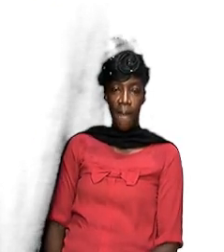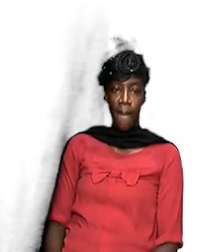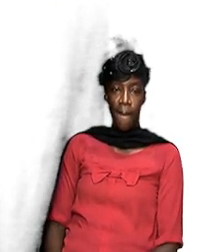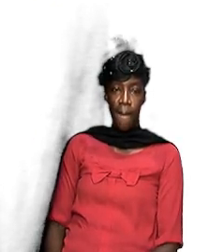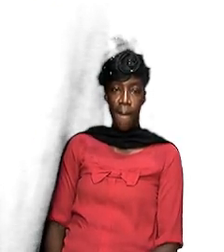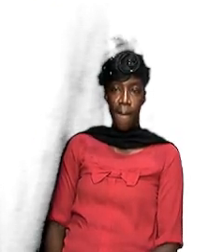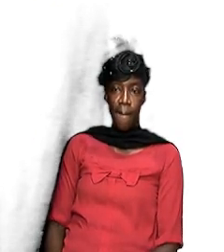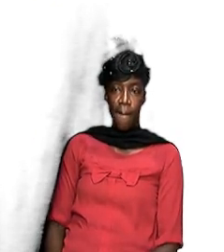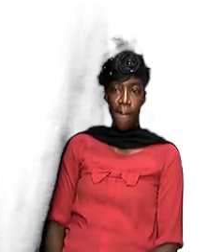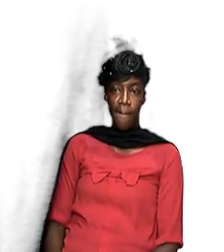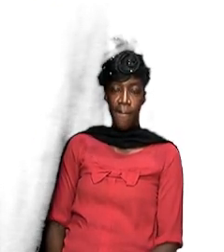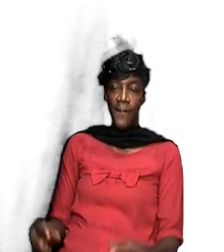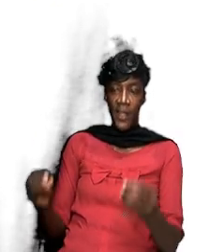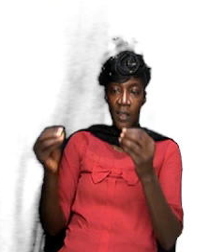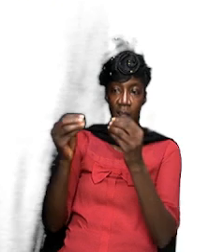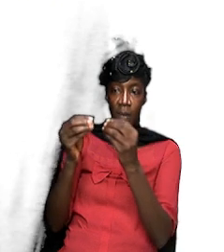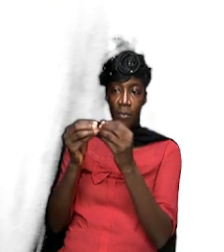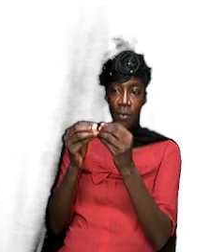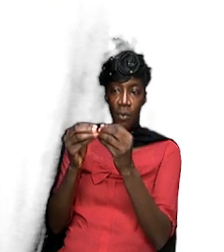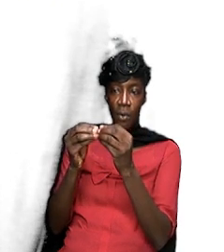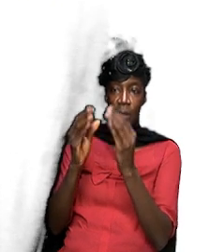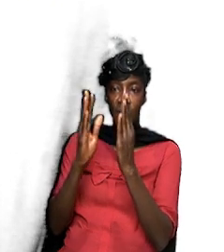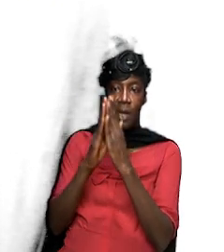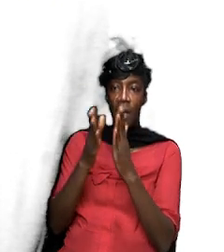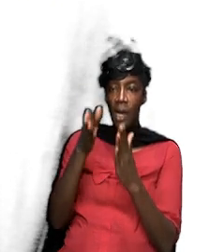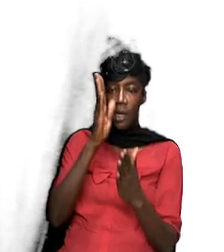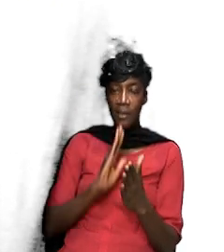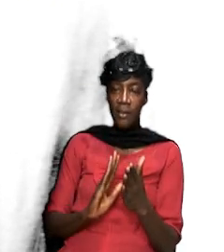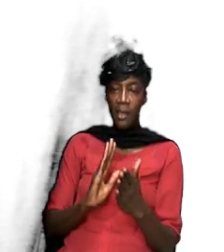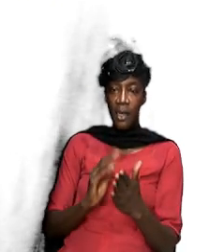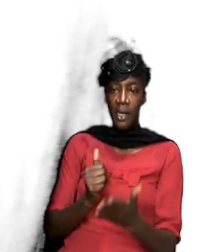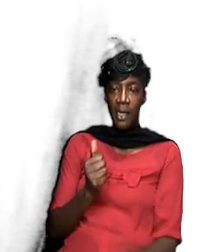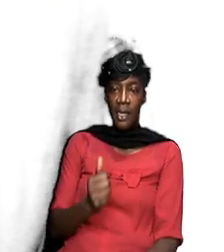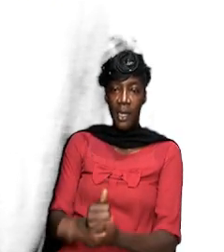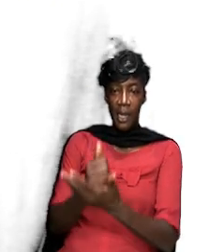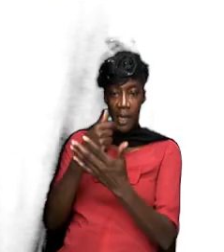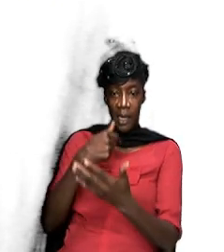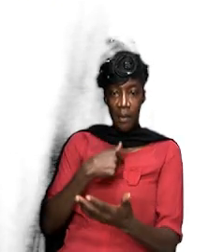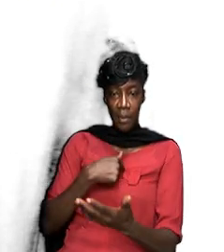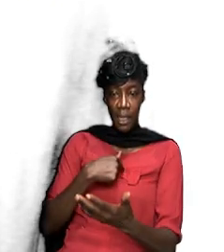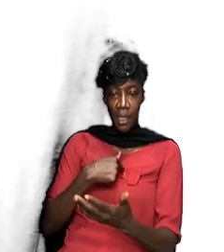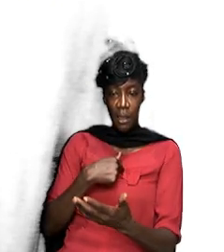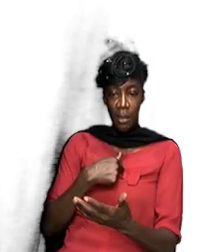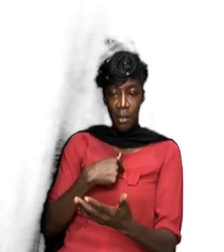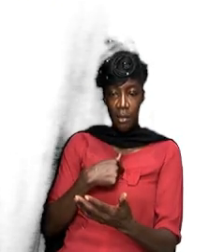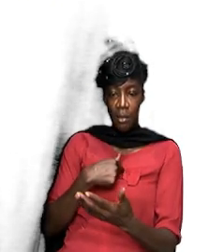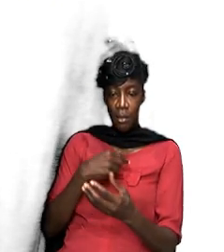So the more we ask God, say, God, help me to decrease.